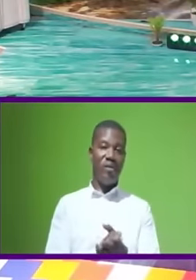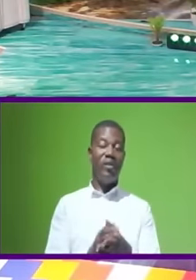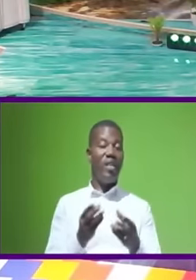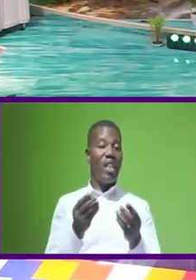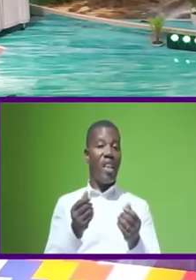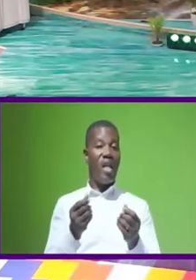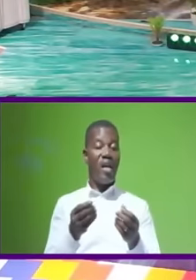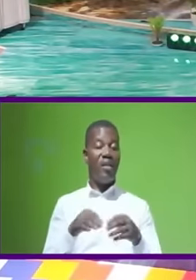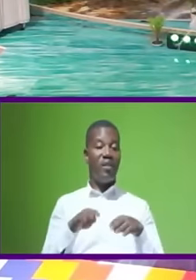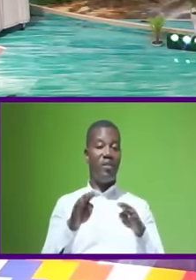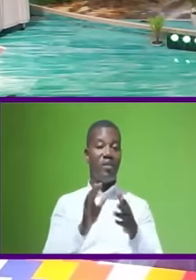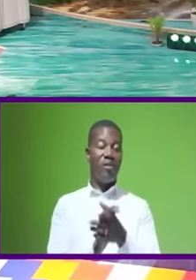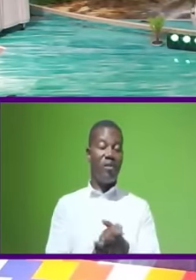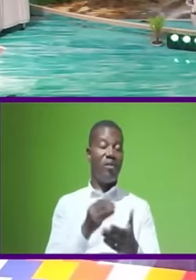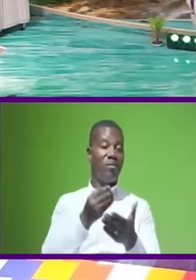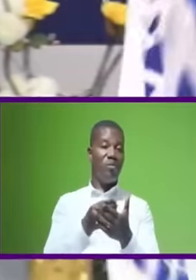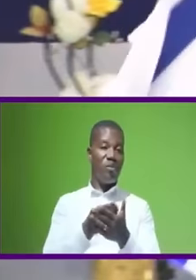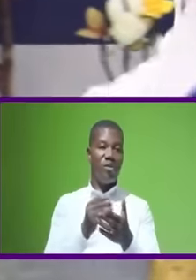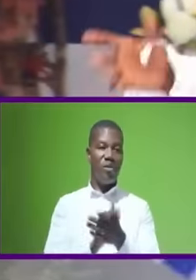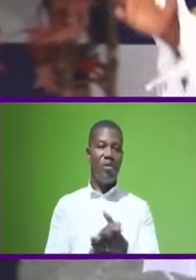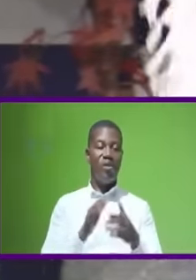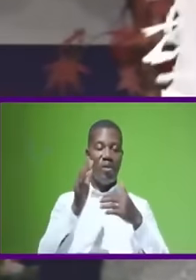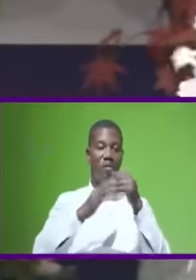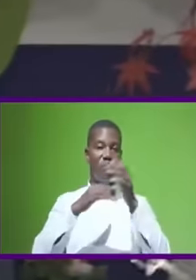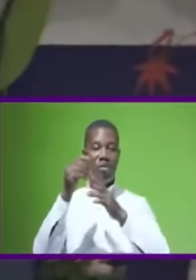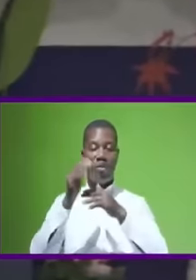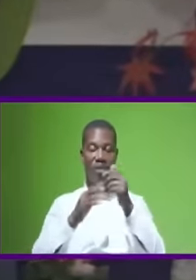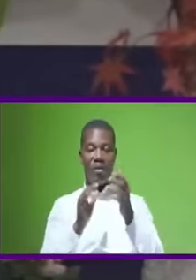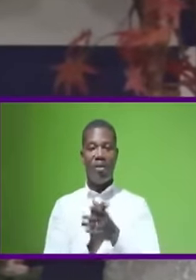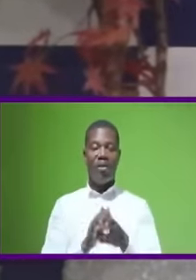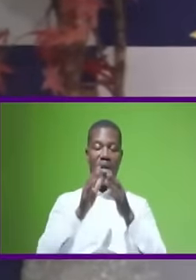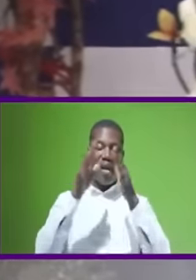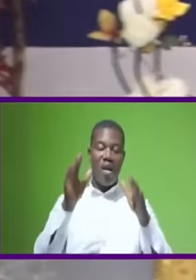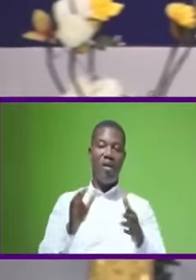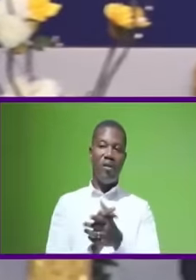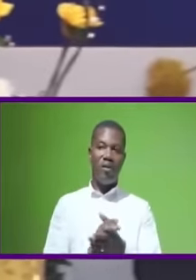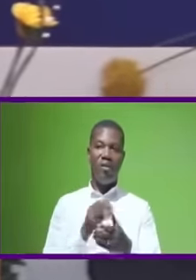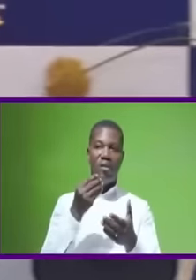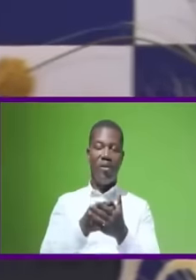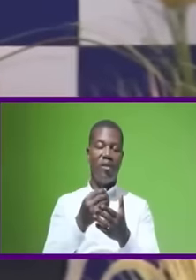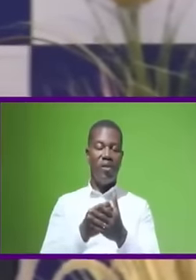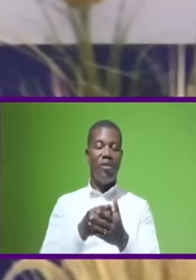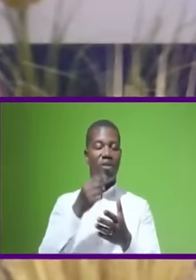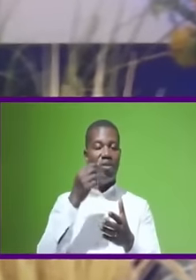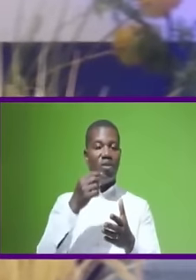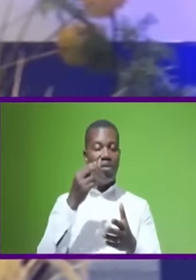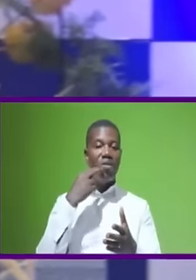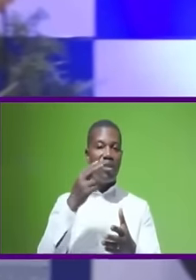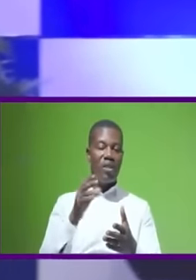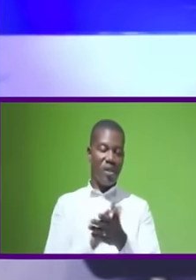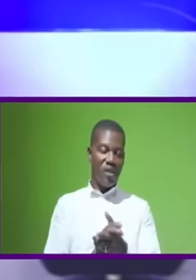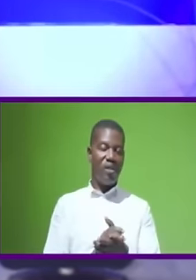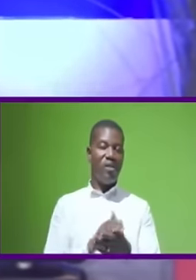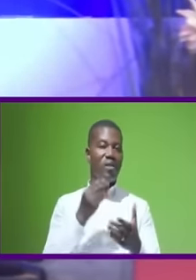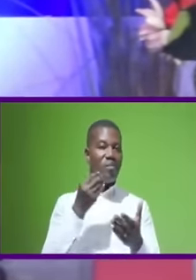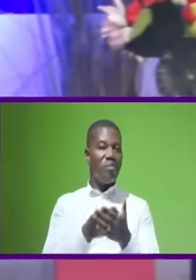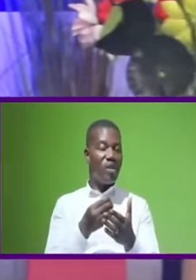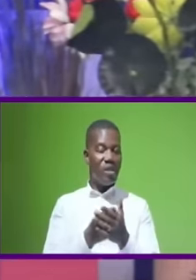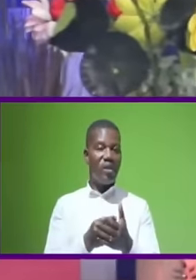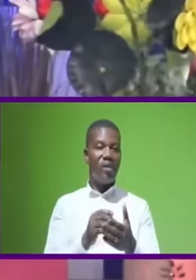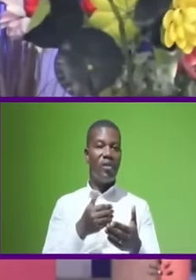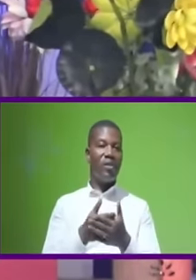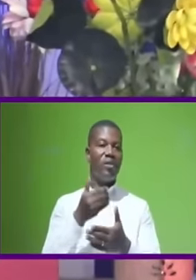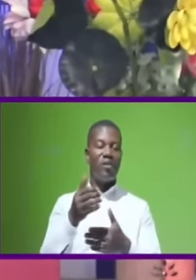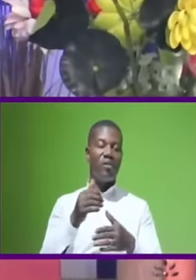asase ayaton sika edan efia ayaton sika mo hwe sika be ten and the call Paul Peter